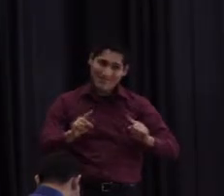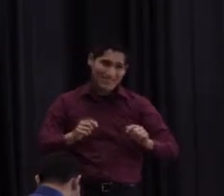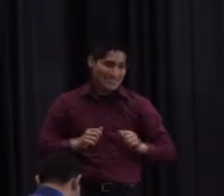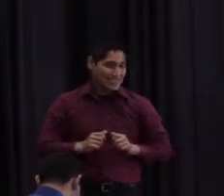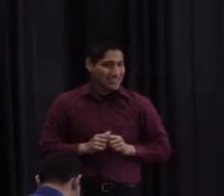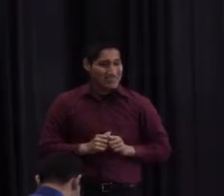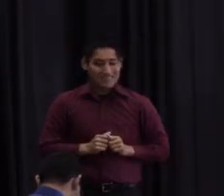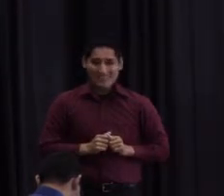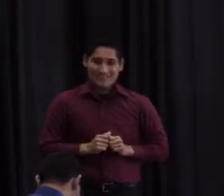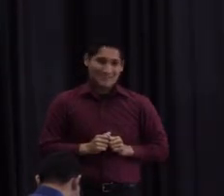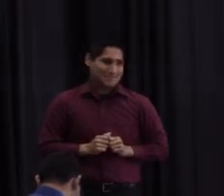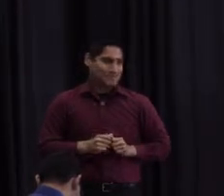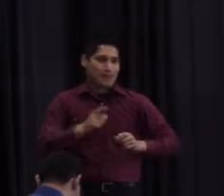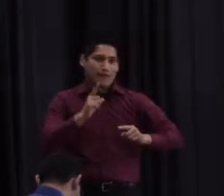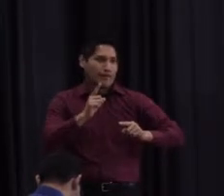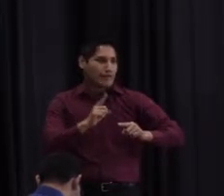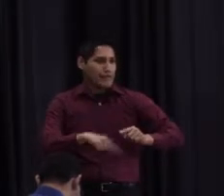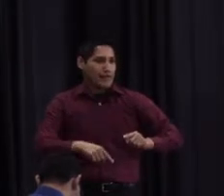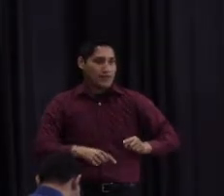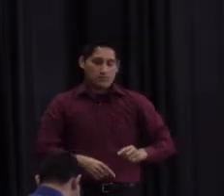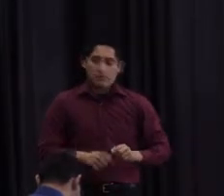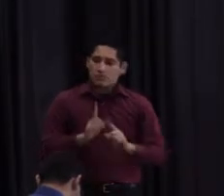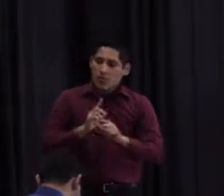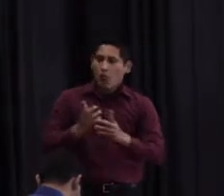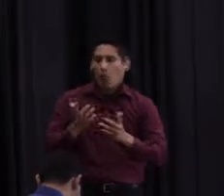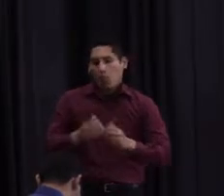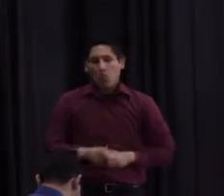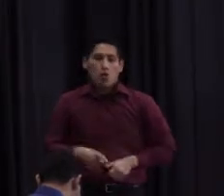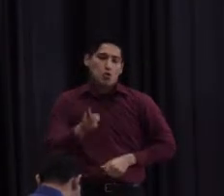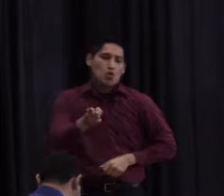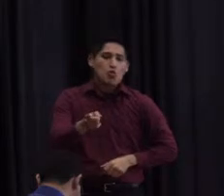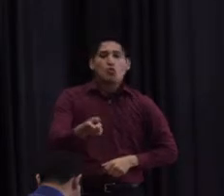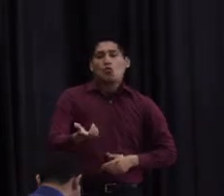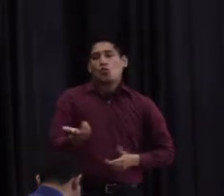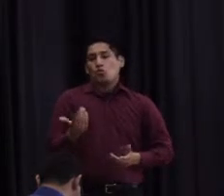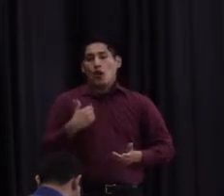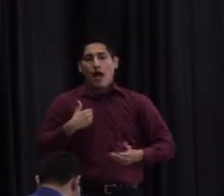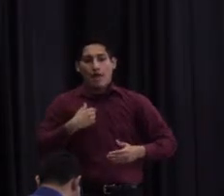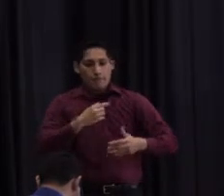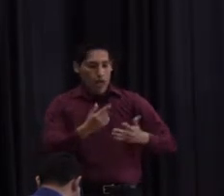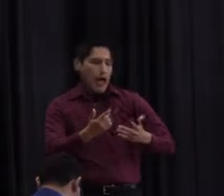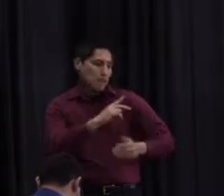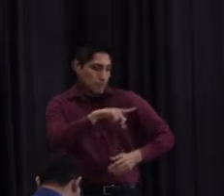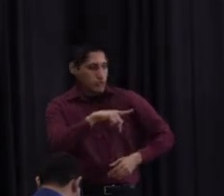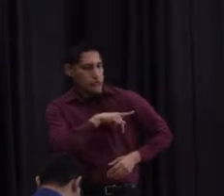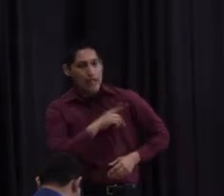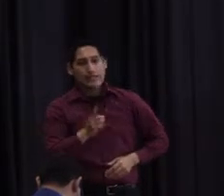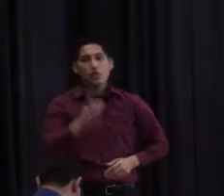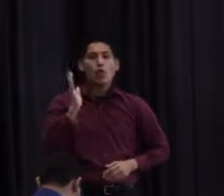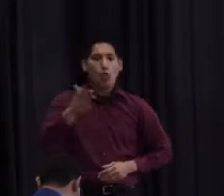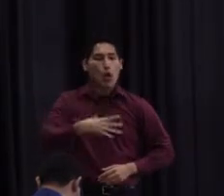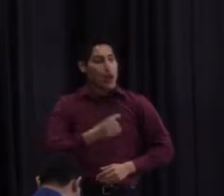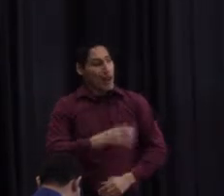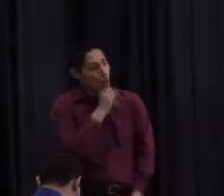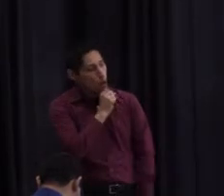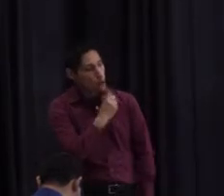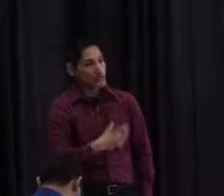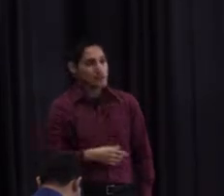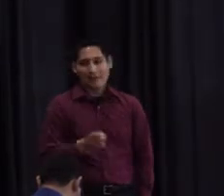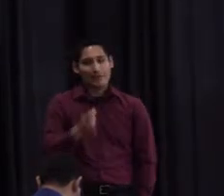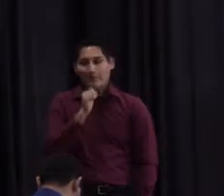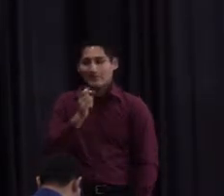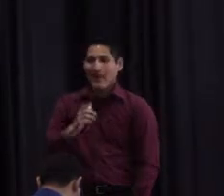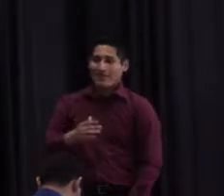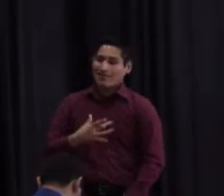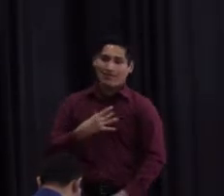but they can't say, okay, you have these characteristics, therefore you're going to like oranges and you're not going